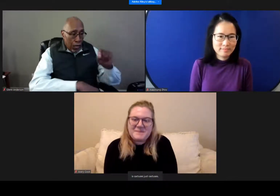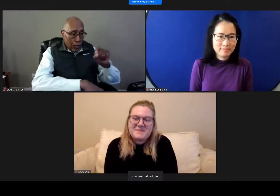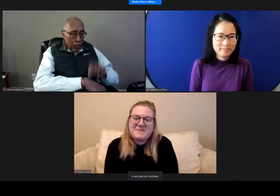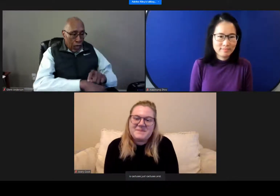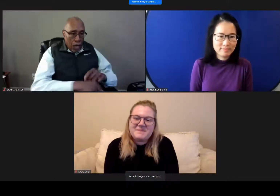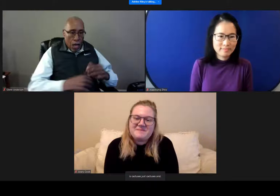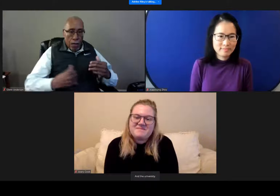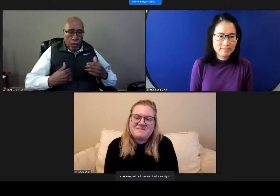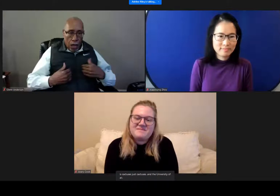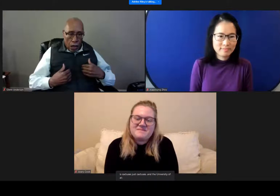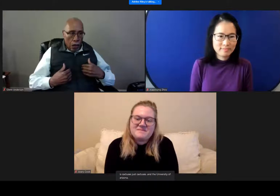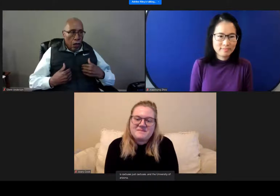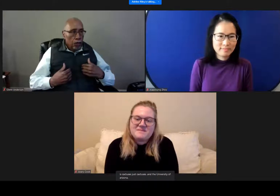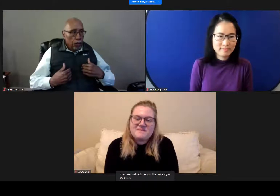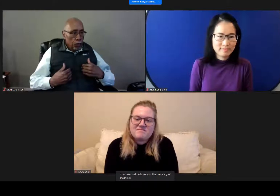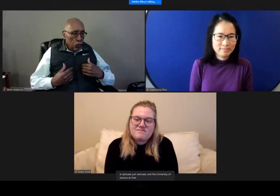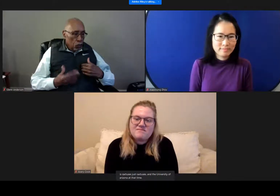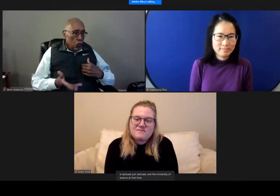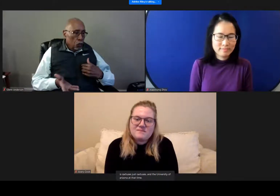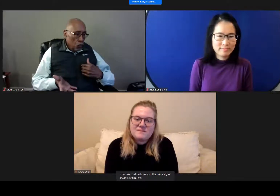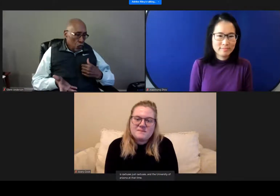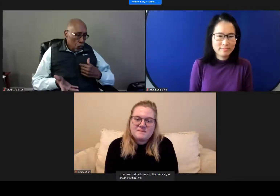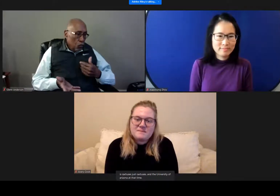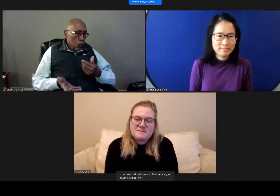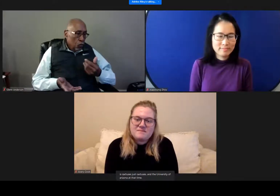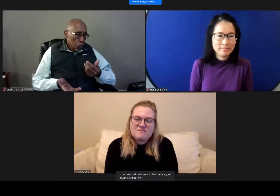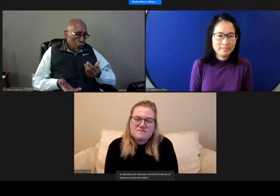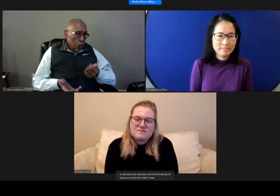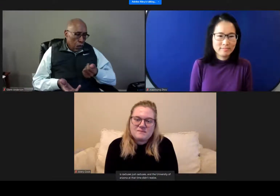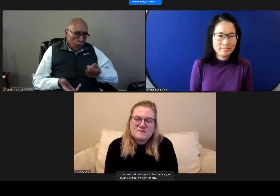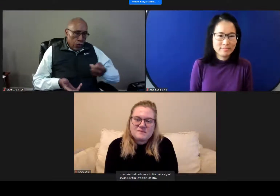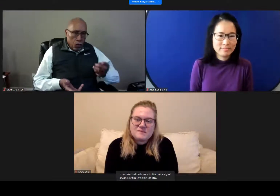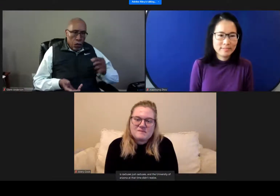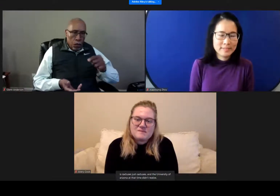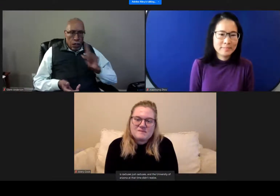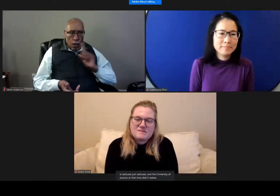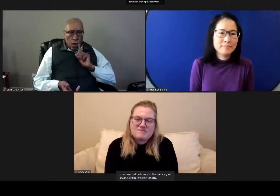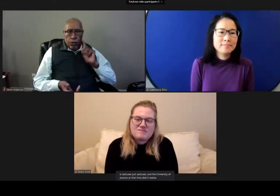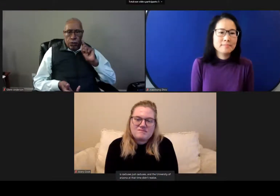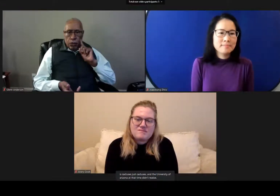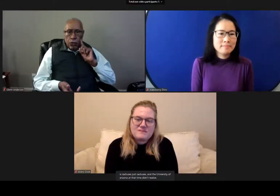And the University of Arizona at that time didn't realize